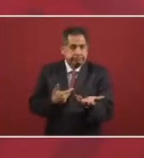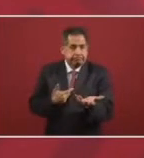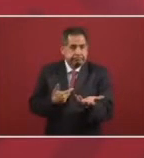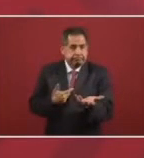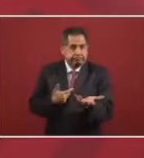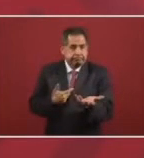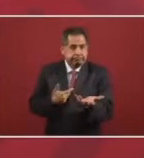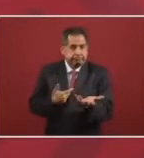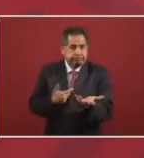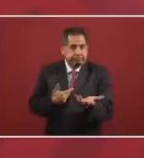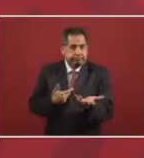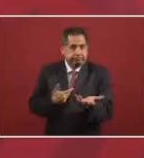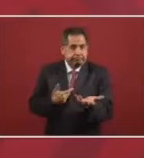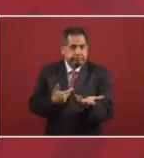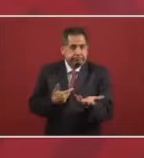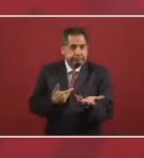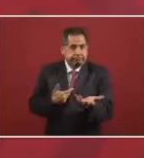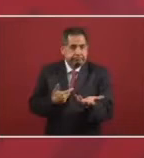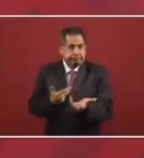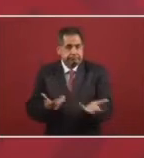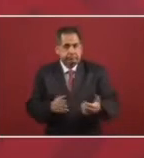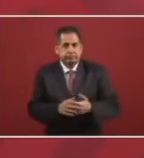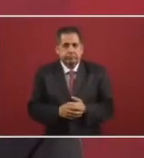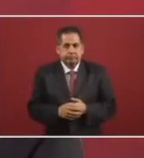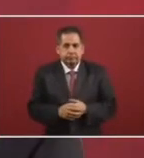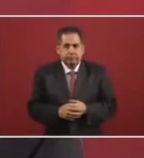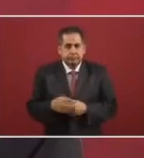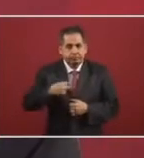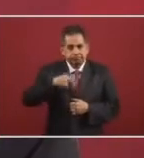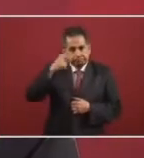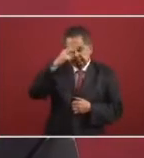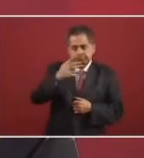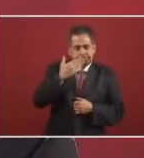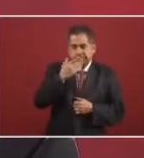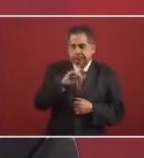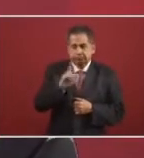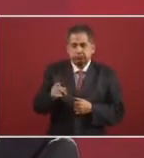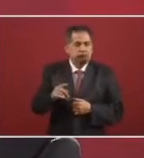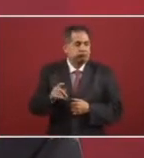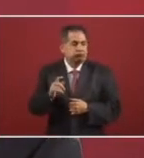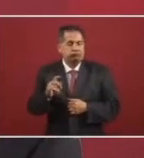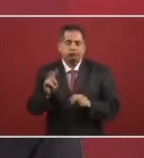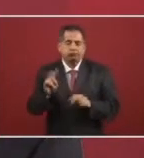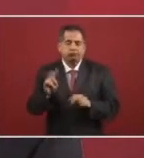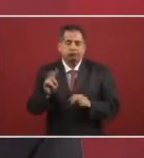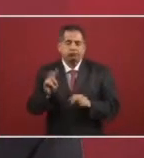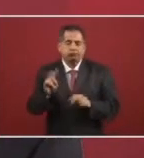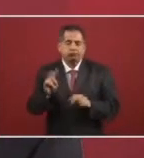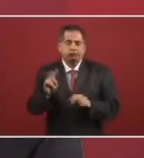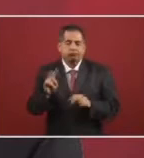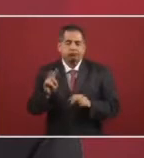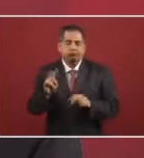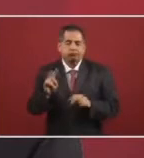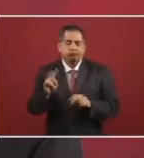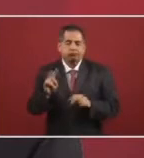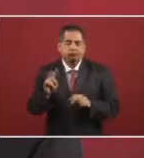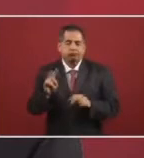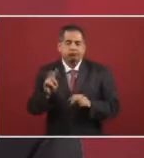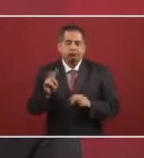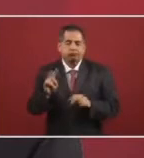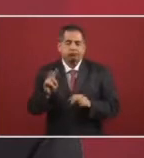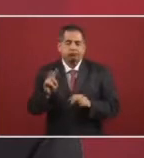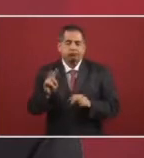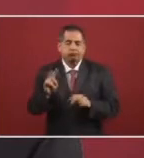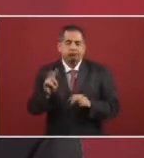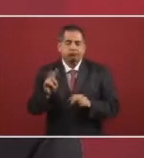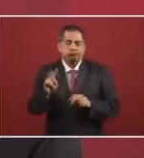not constitutional. So Mexico... No vería con buenos ojos ningún tipo de gobierno que... So Mexico could not